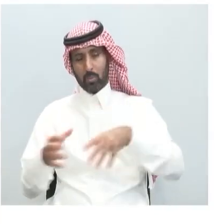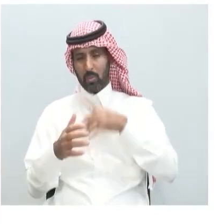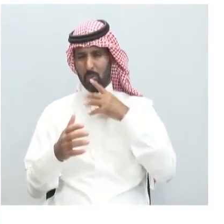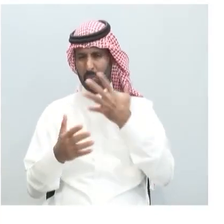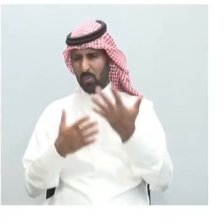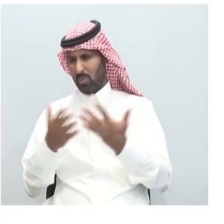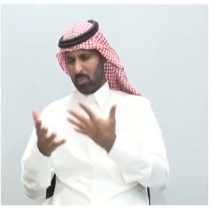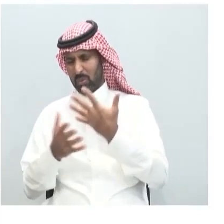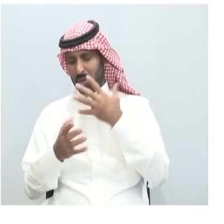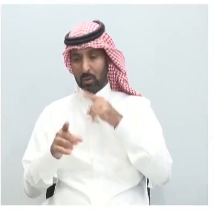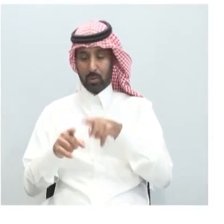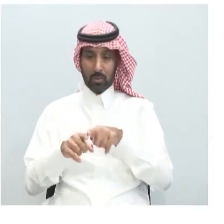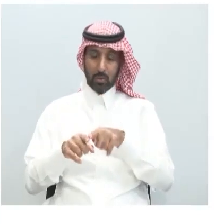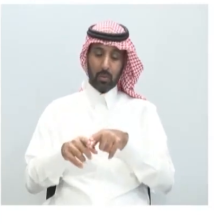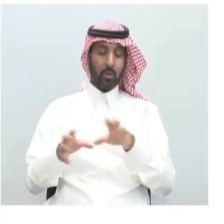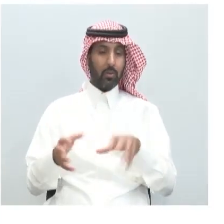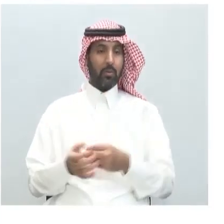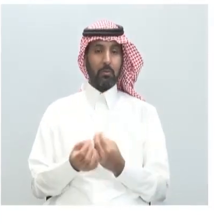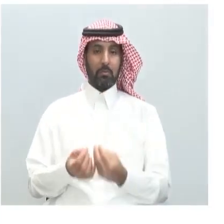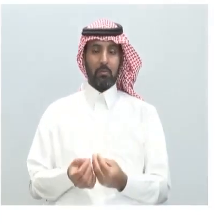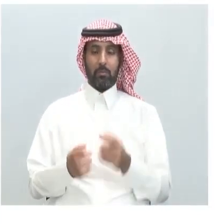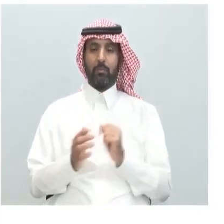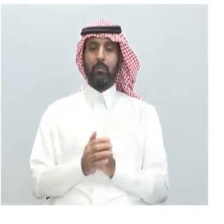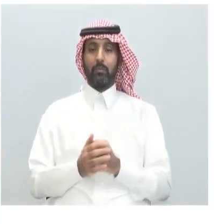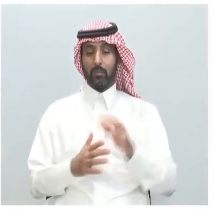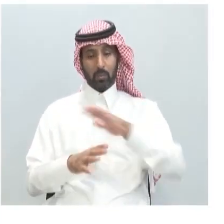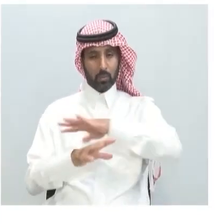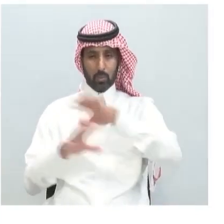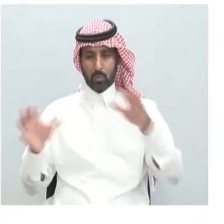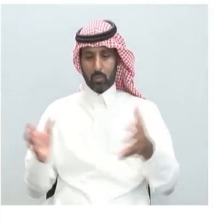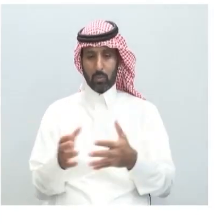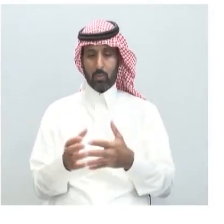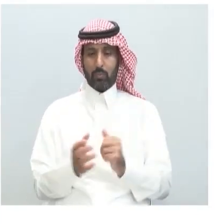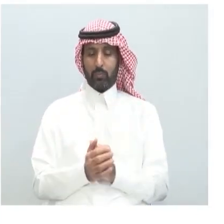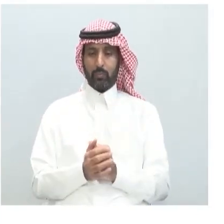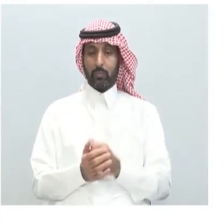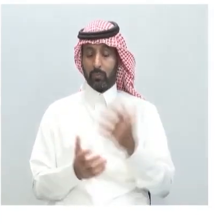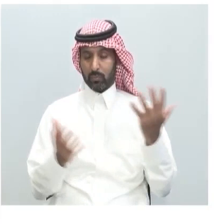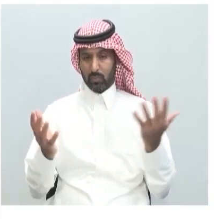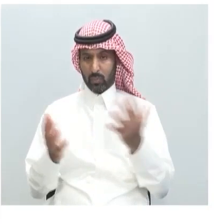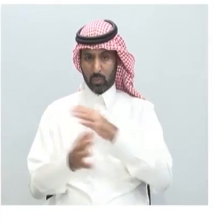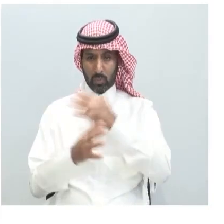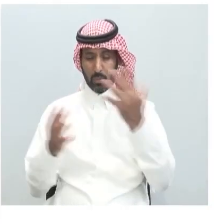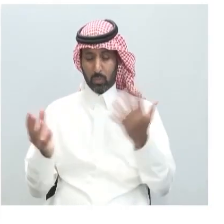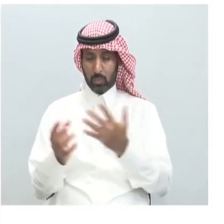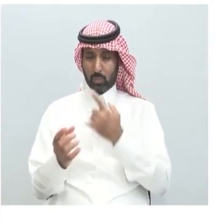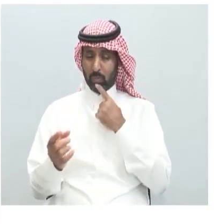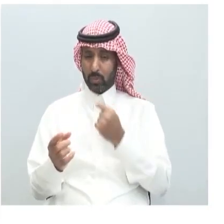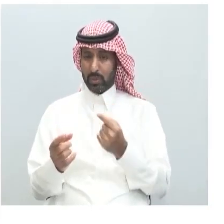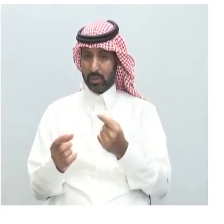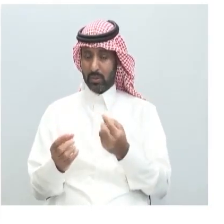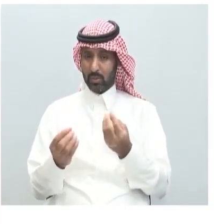unfriendly, friendly. So this is an easy one here. Very good. The atmosphere is too